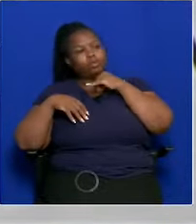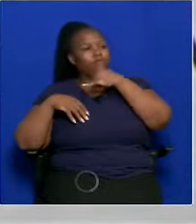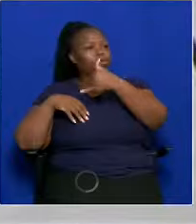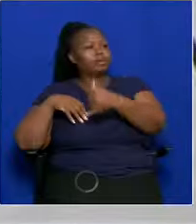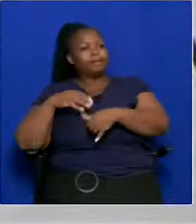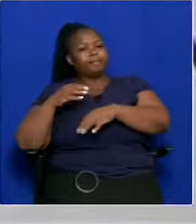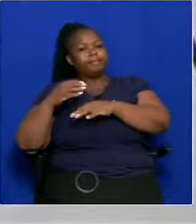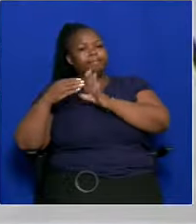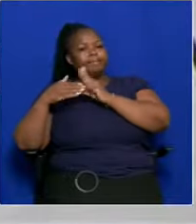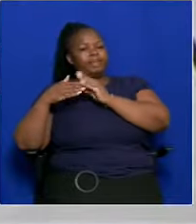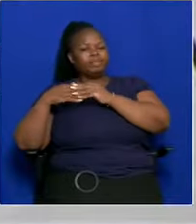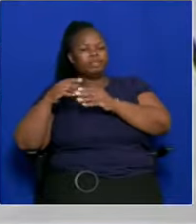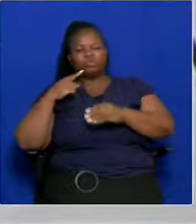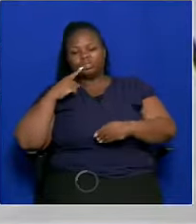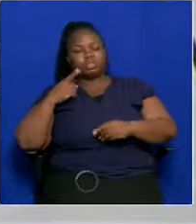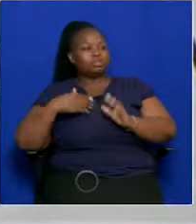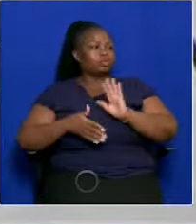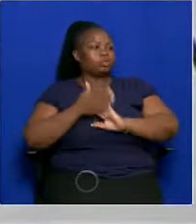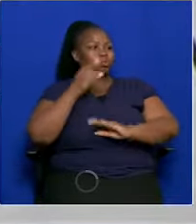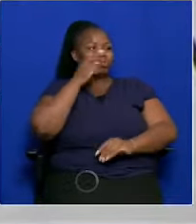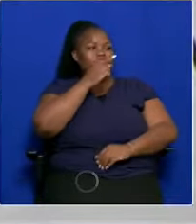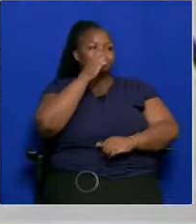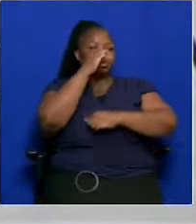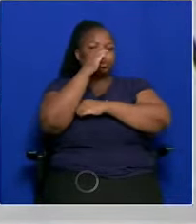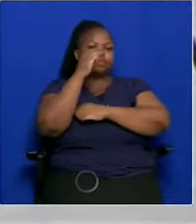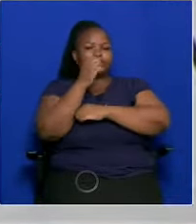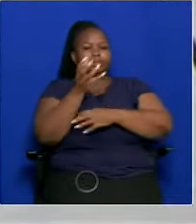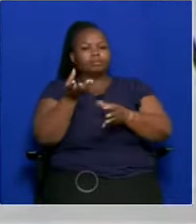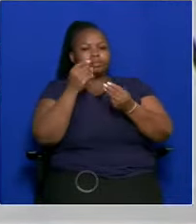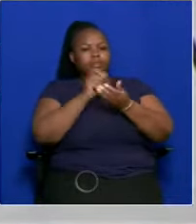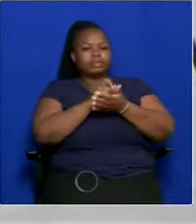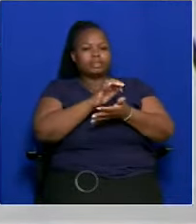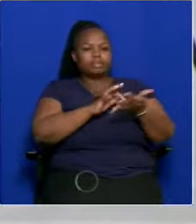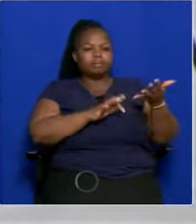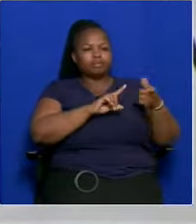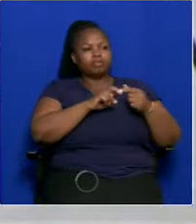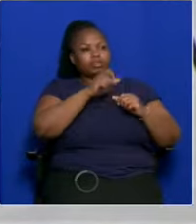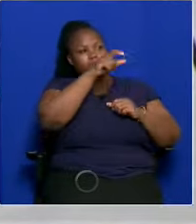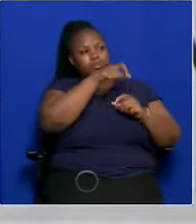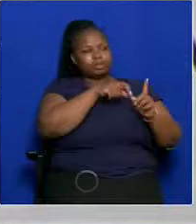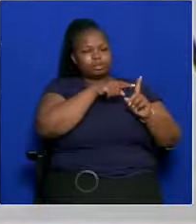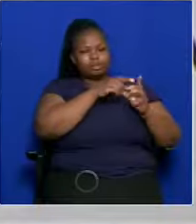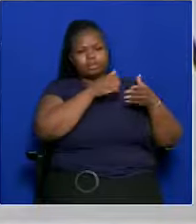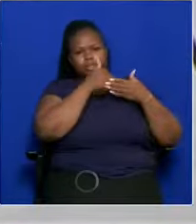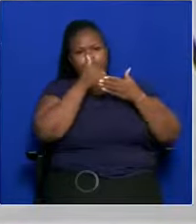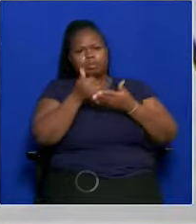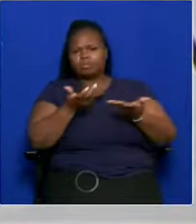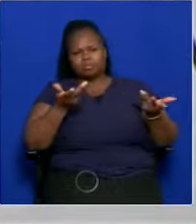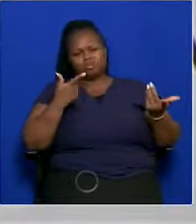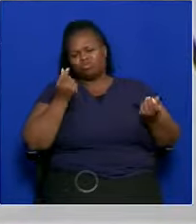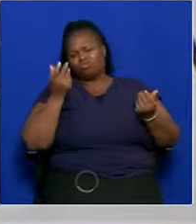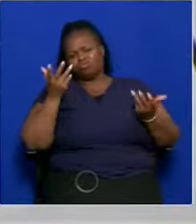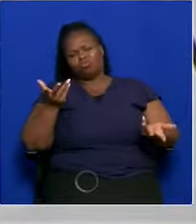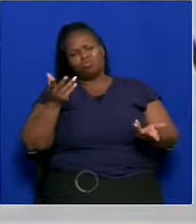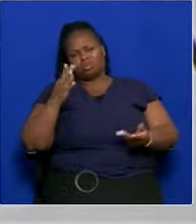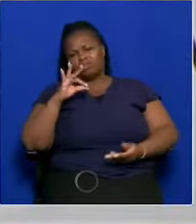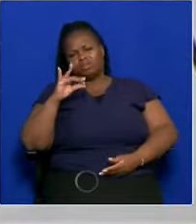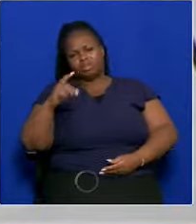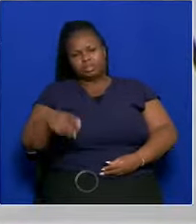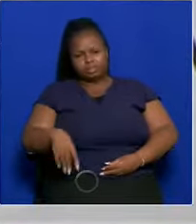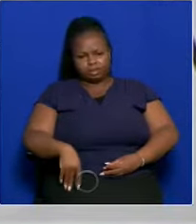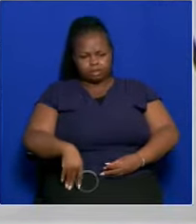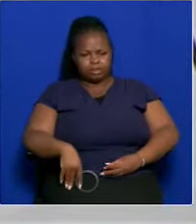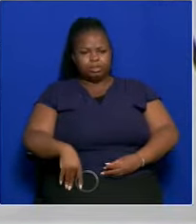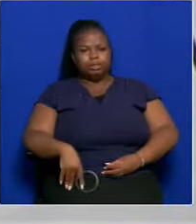go to a certain office and get a statement from this person and assist the person. We do that in every day. You have seen also